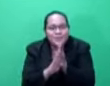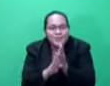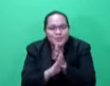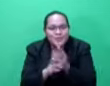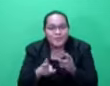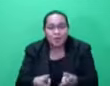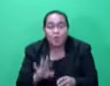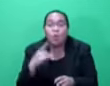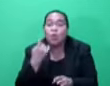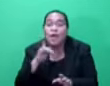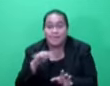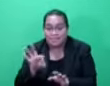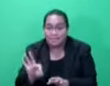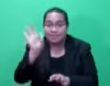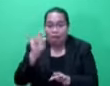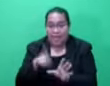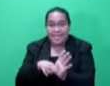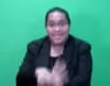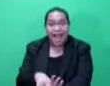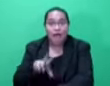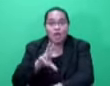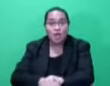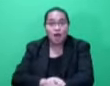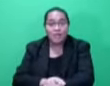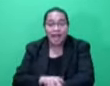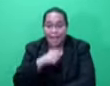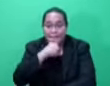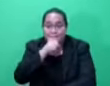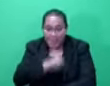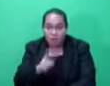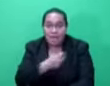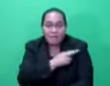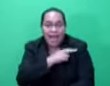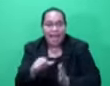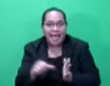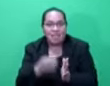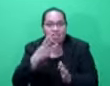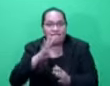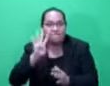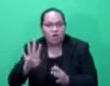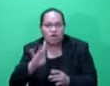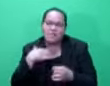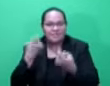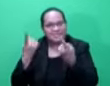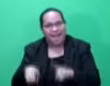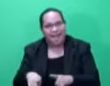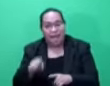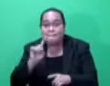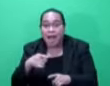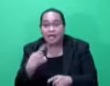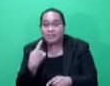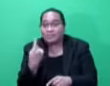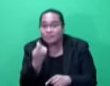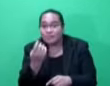doctor who was the whistleblower, Dr. Wen Liang, age 34, who died, on his